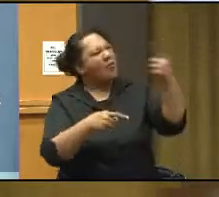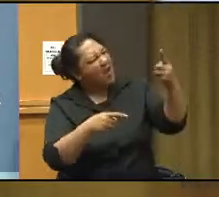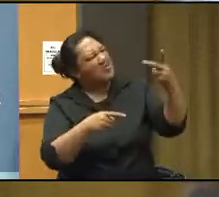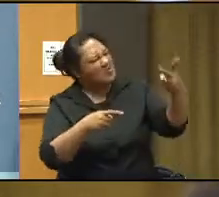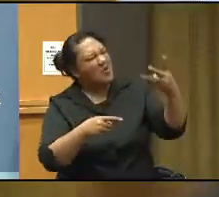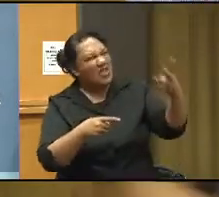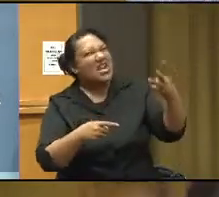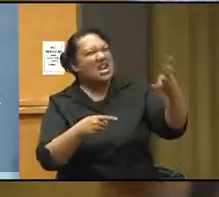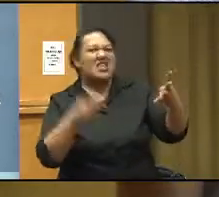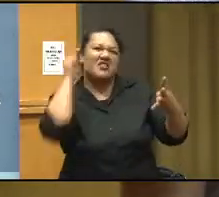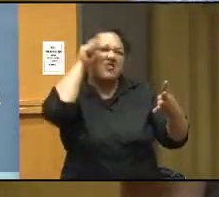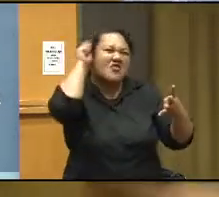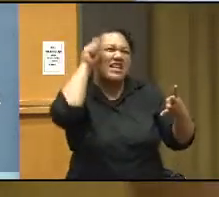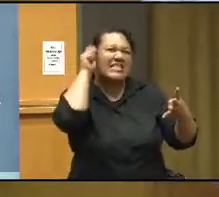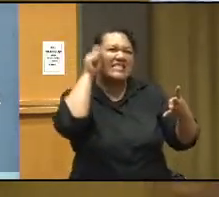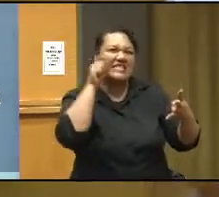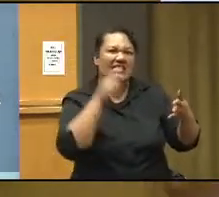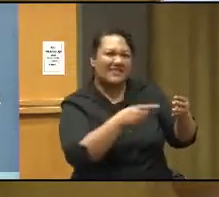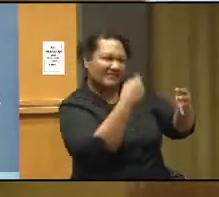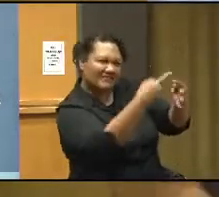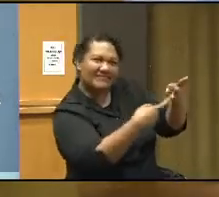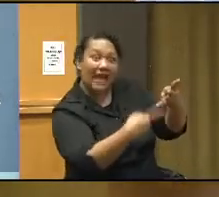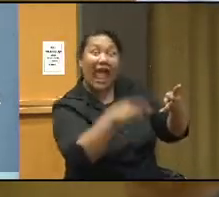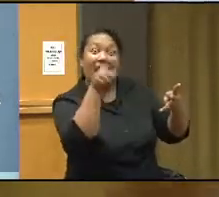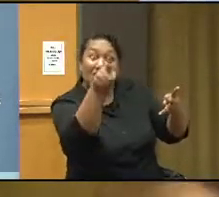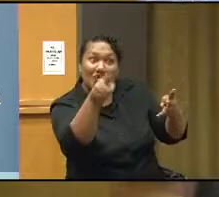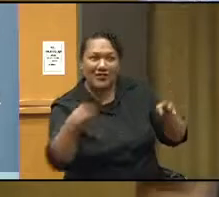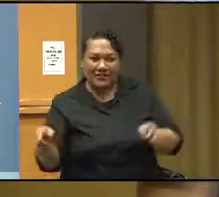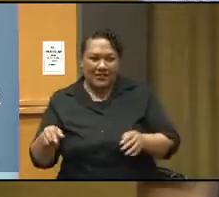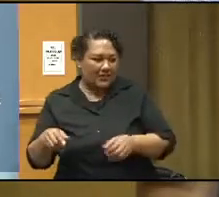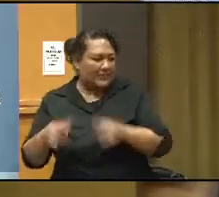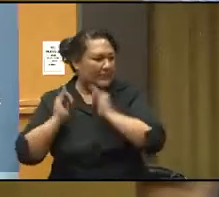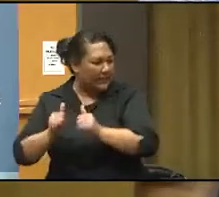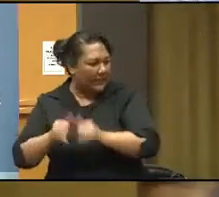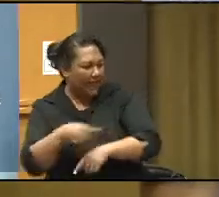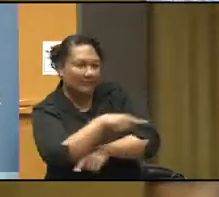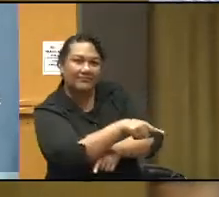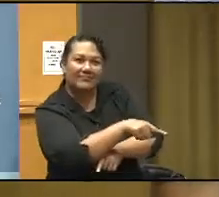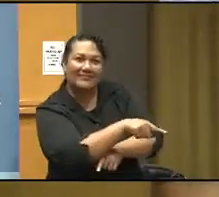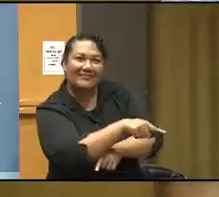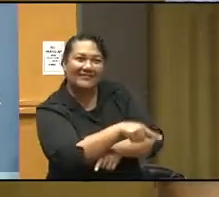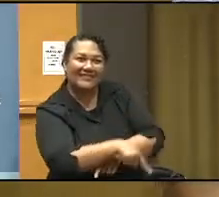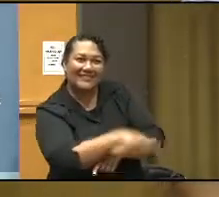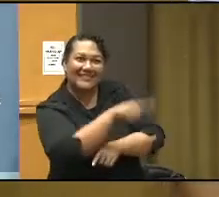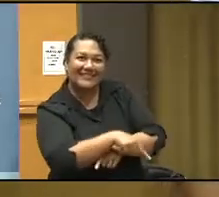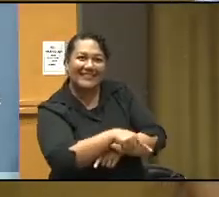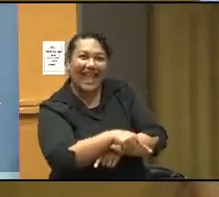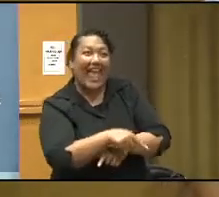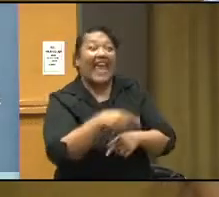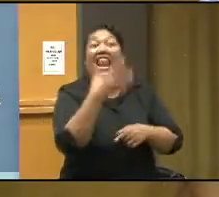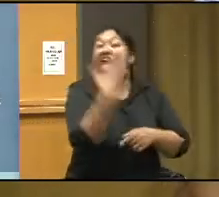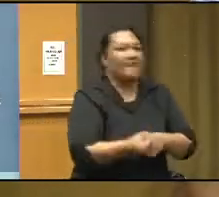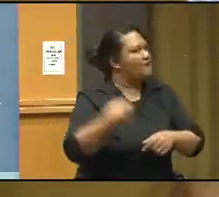4 theories, or mixture of theories. So they justify, and normally there is no right or wrong answer in those cases.